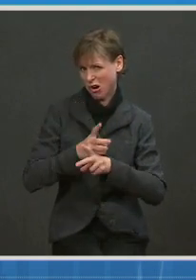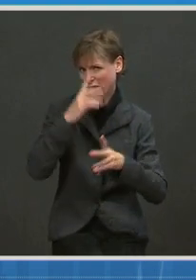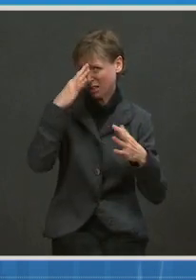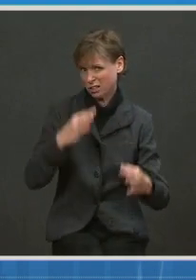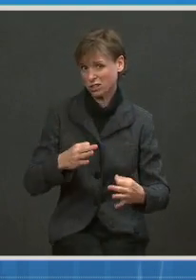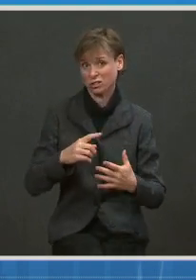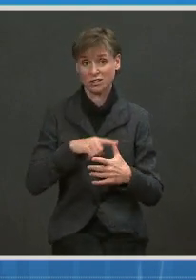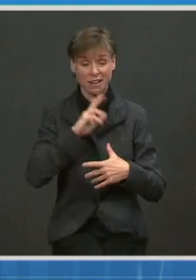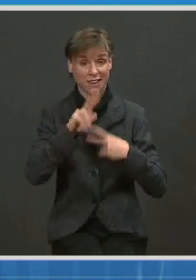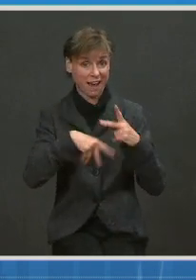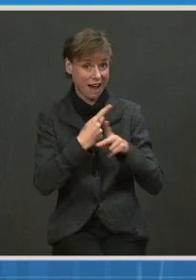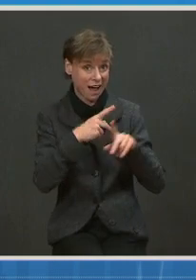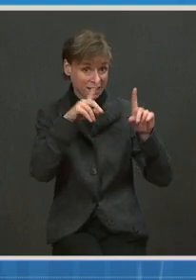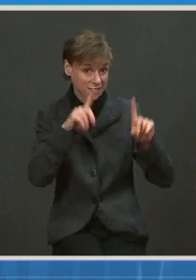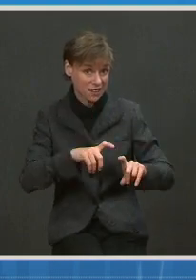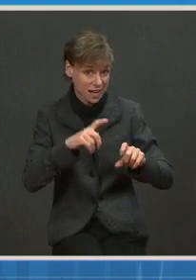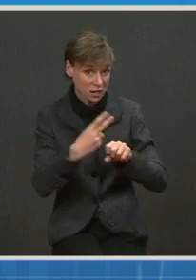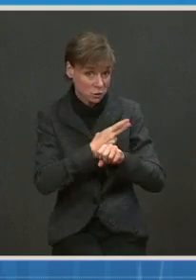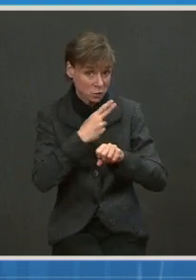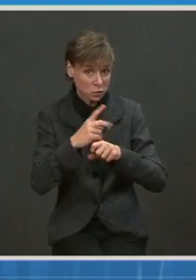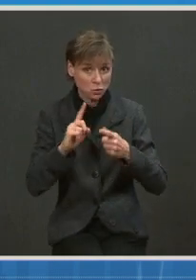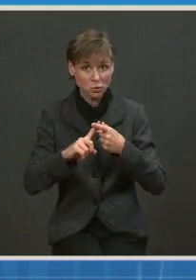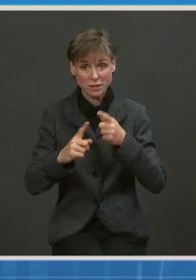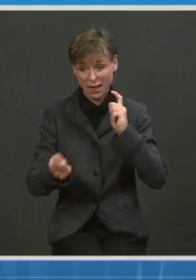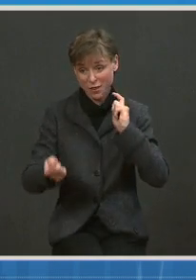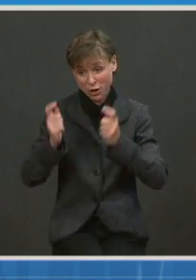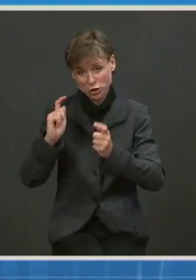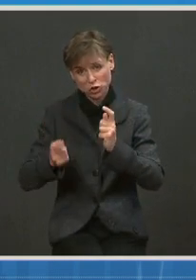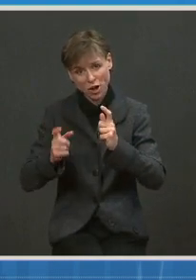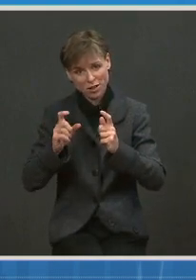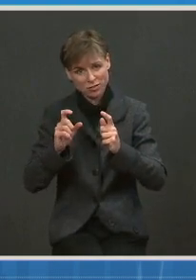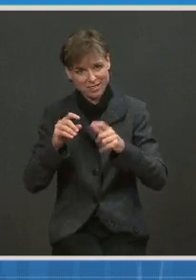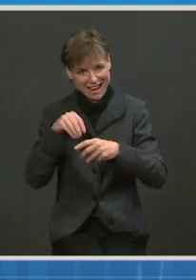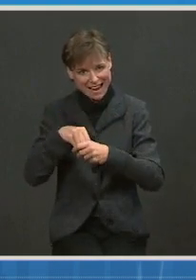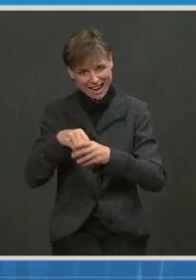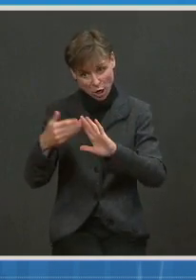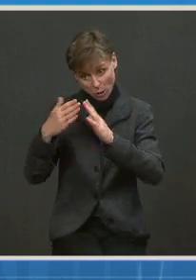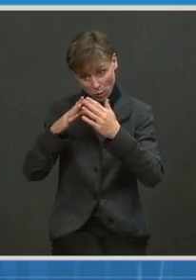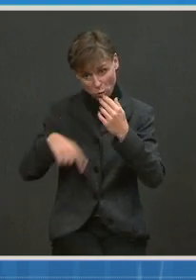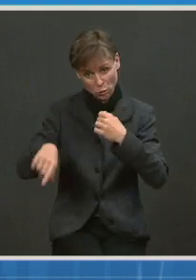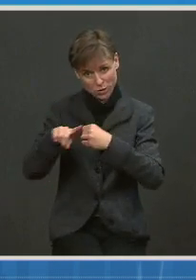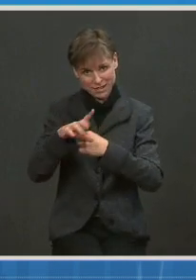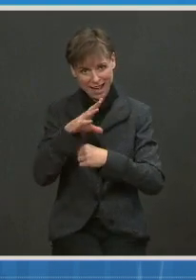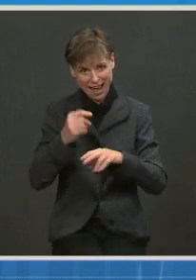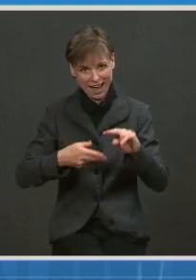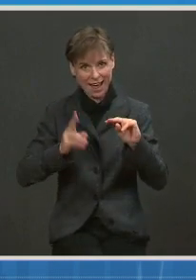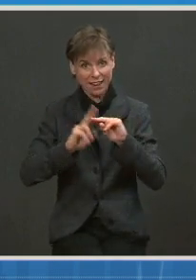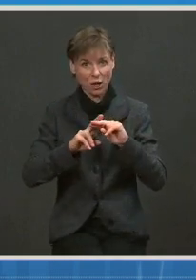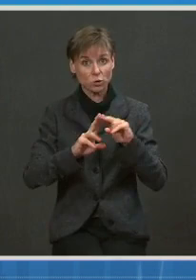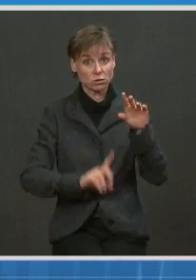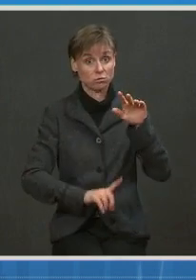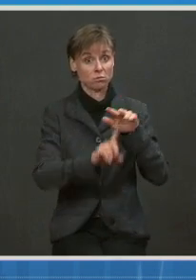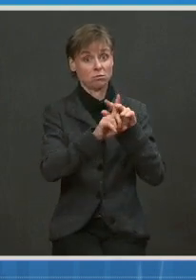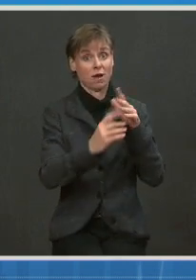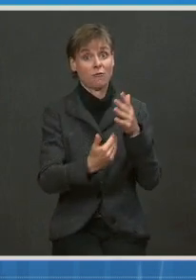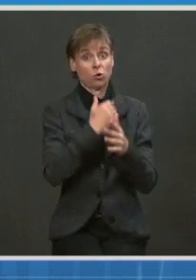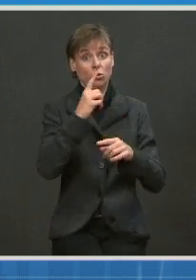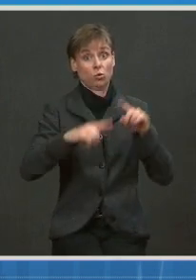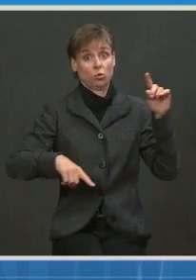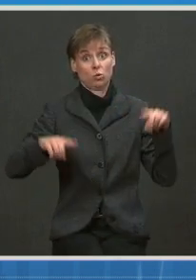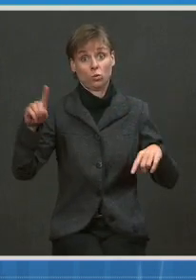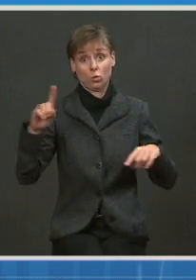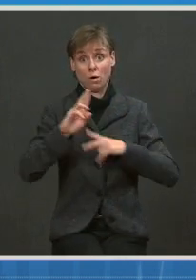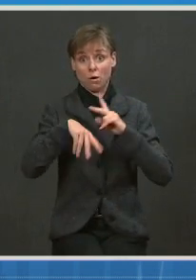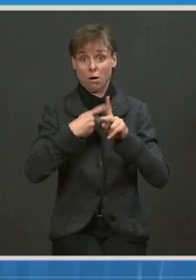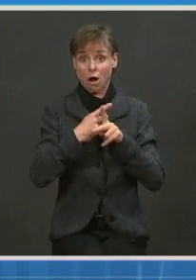changing dynamics of the pandemic in communities, and the increasing proliferation of new variants that are more transmissible. Having